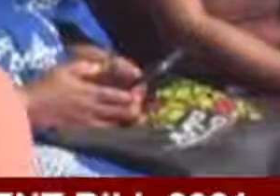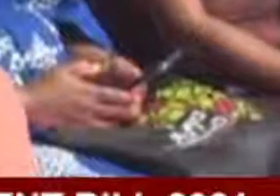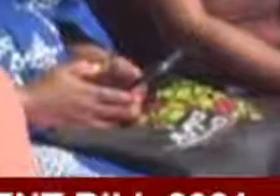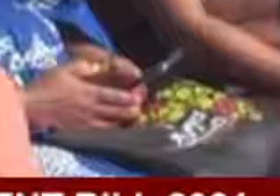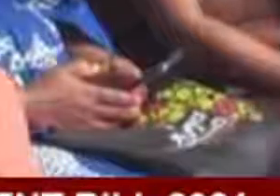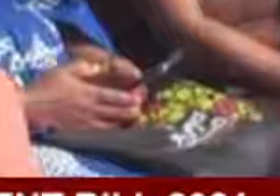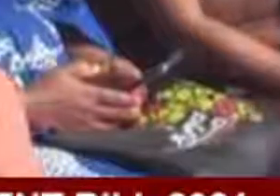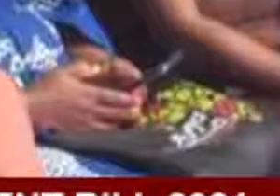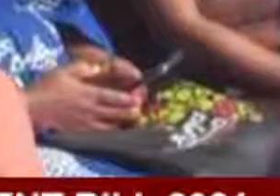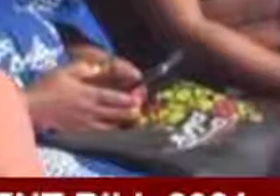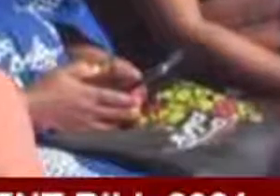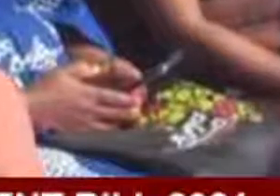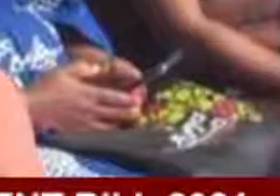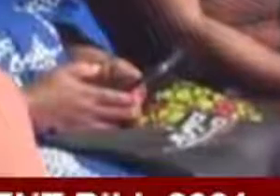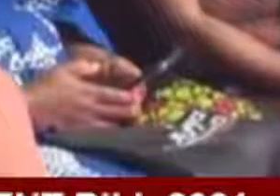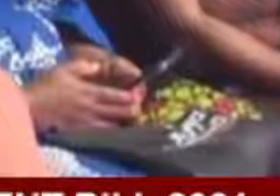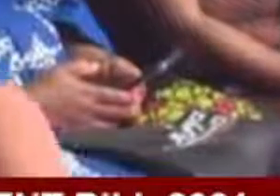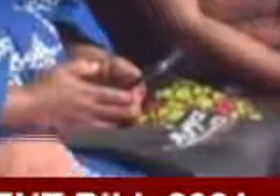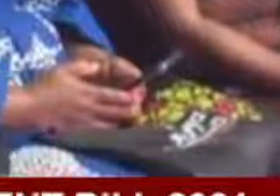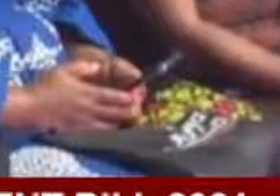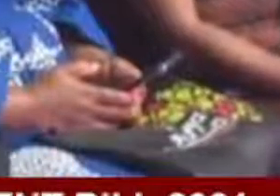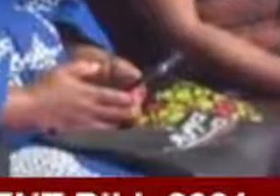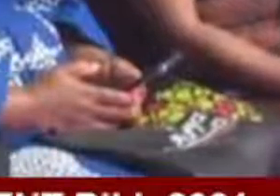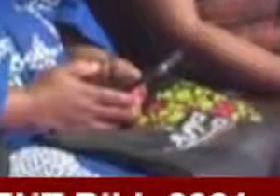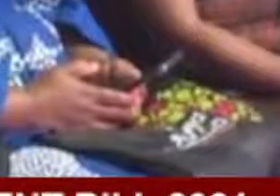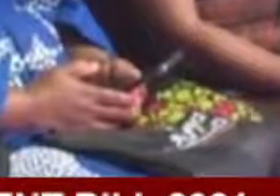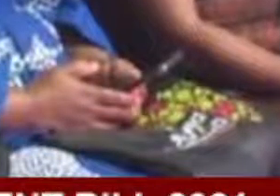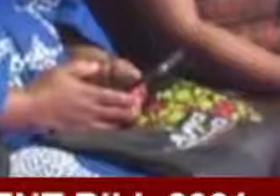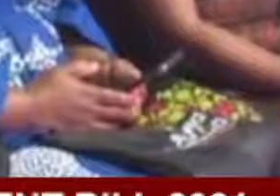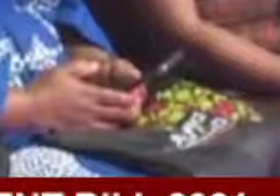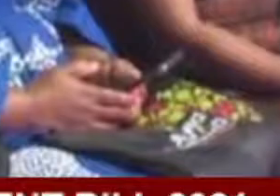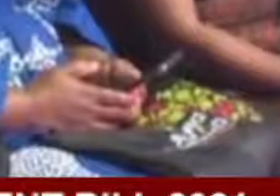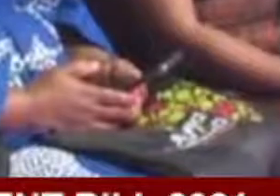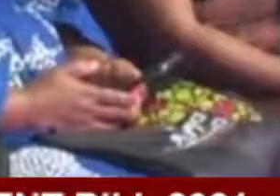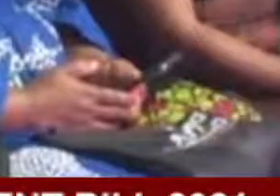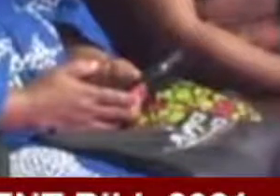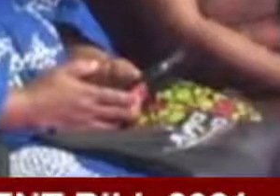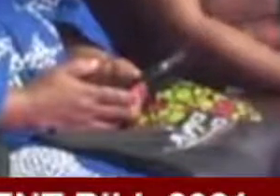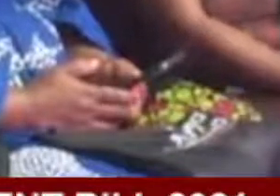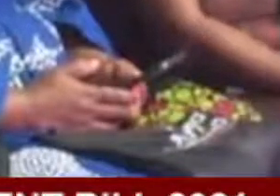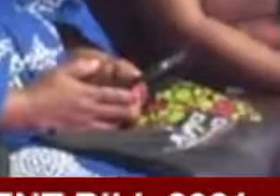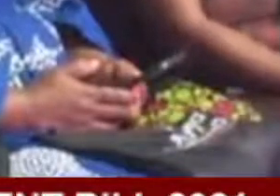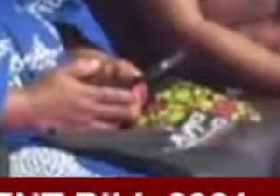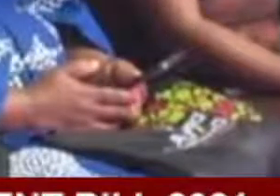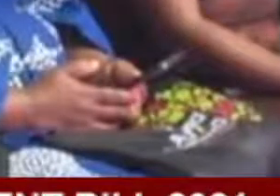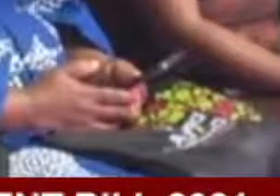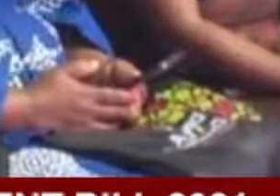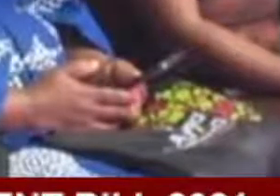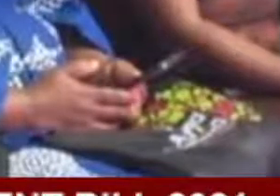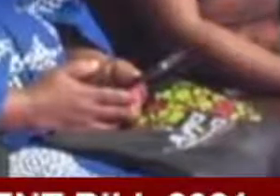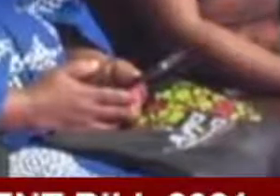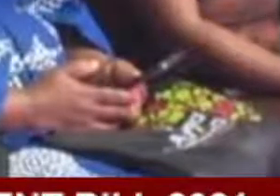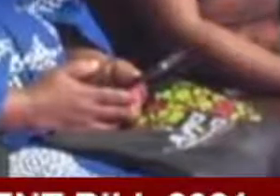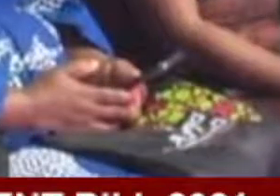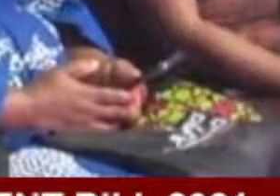also? Yeah. It's because the president has promised also that he will leave a legacy of good elections. That's one of the promise. You think he will